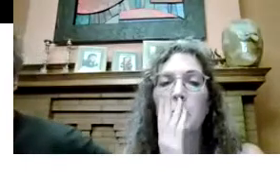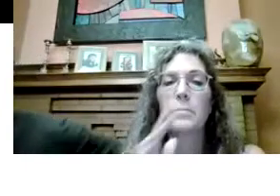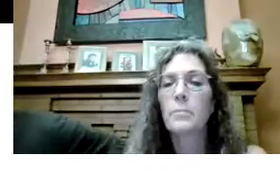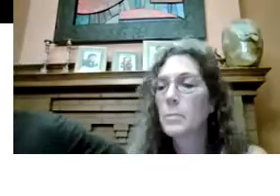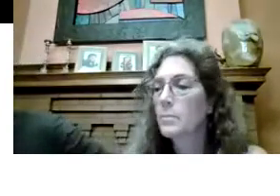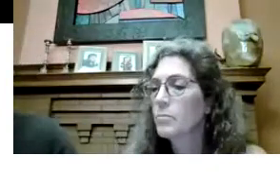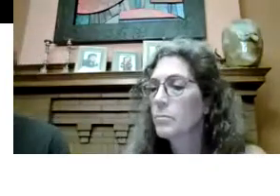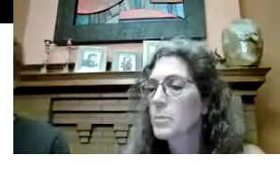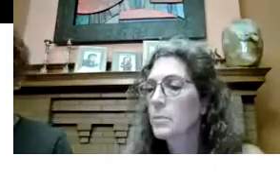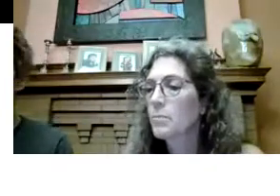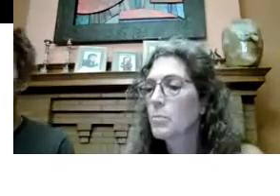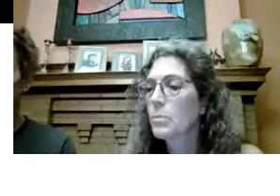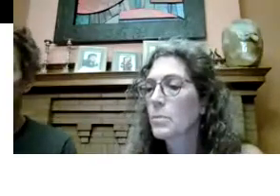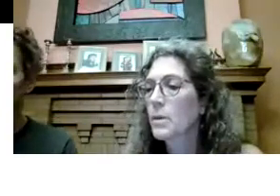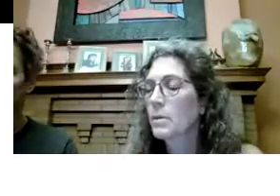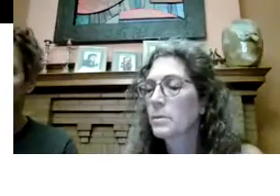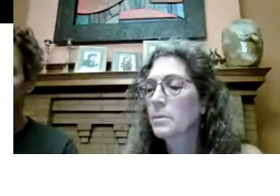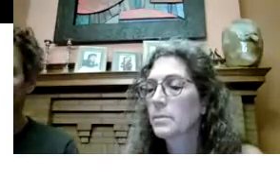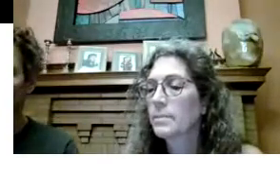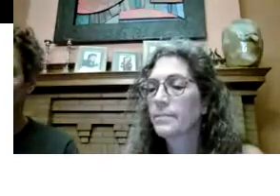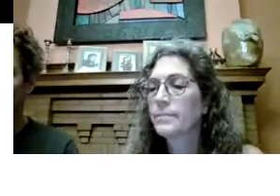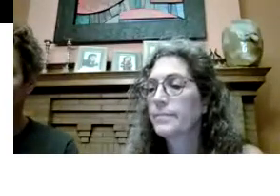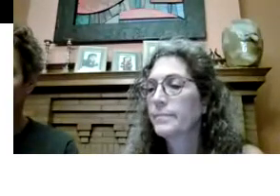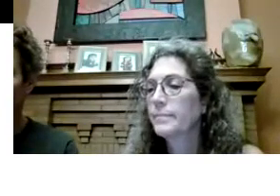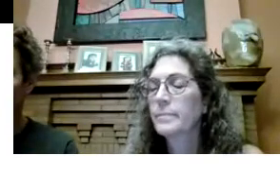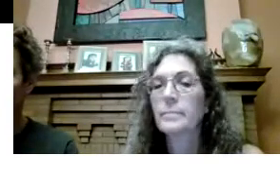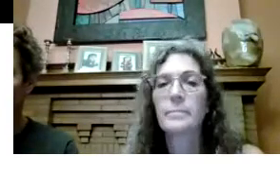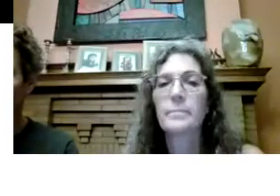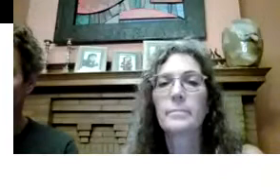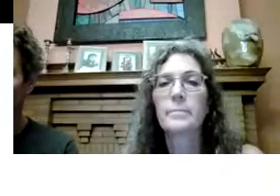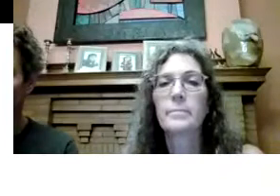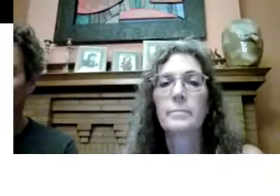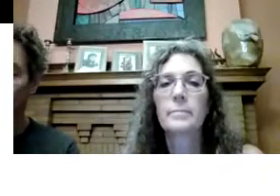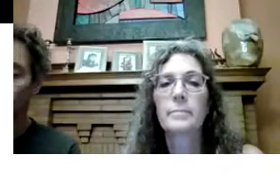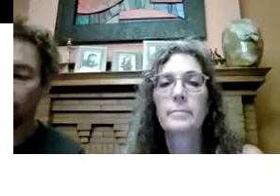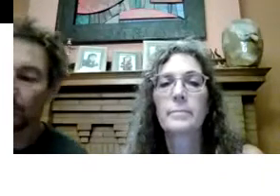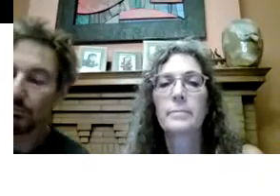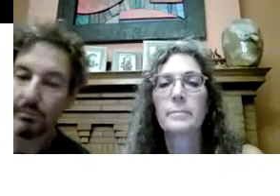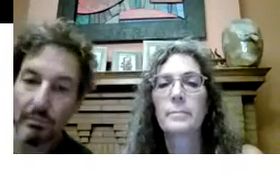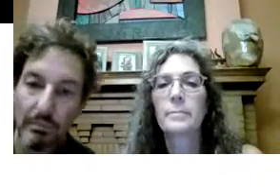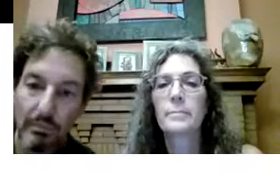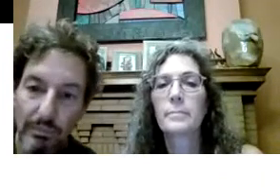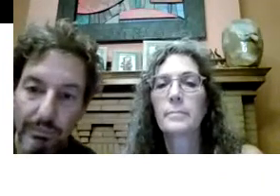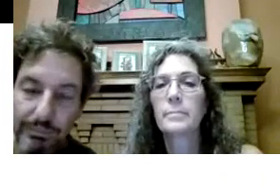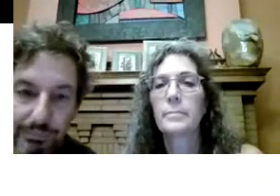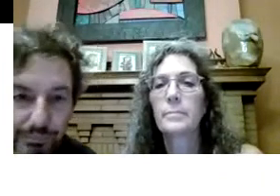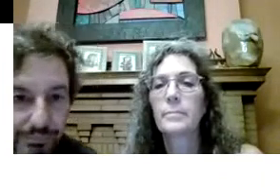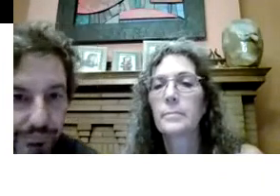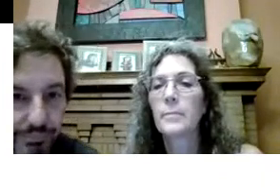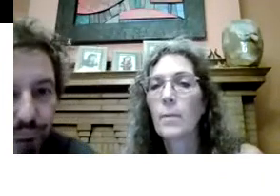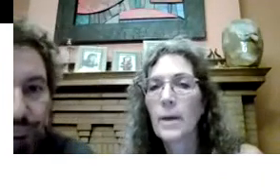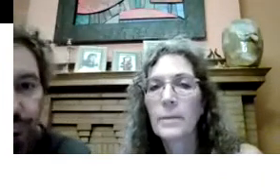address some of the issues that exist on Beacon. But for what it's worth, as someone who lives on Beacon, the Bartlett connection seems to make a lot of